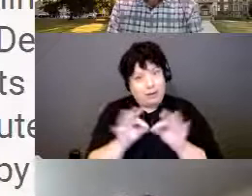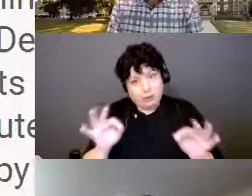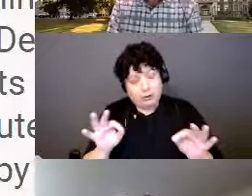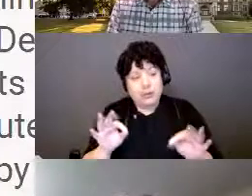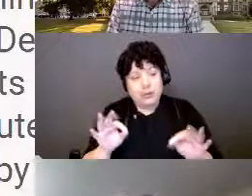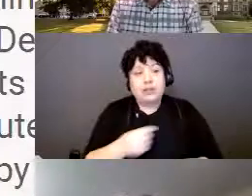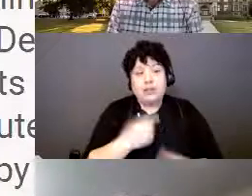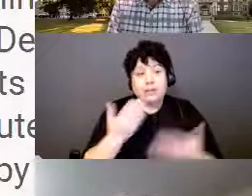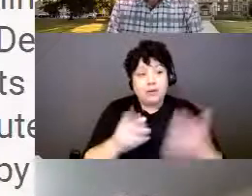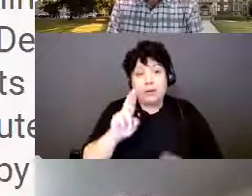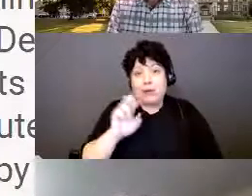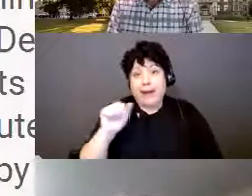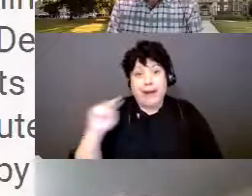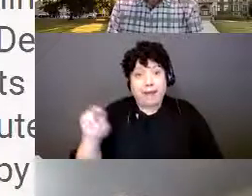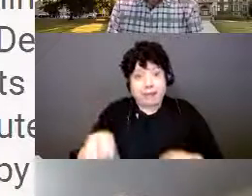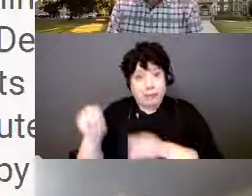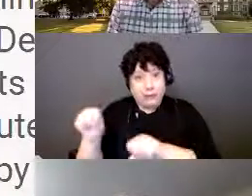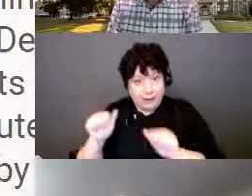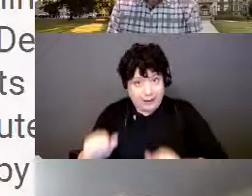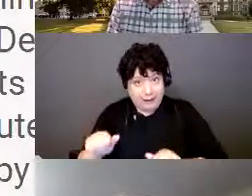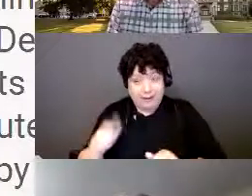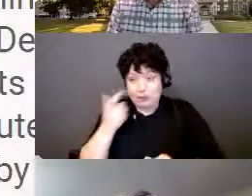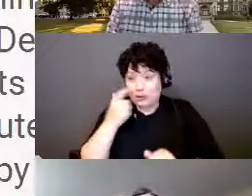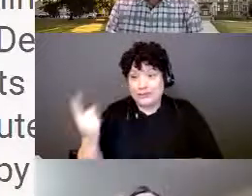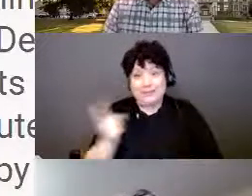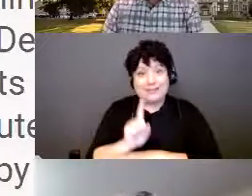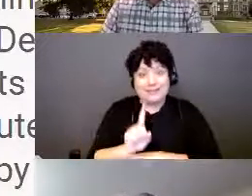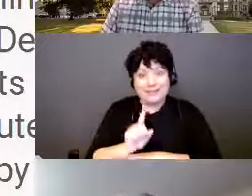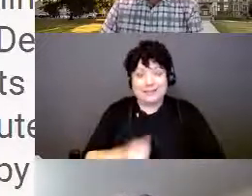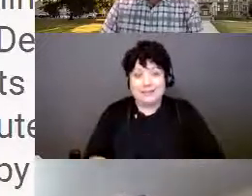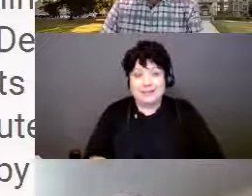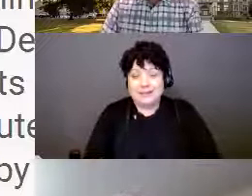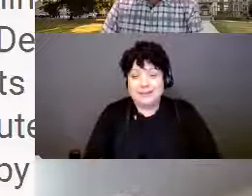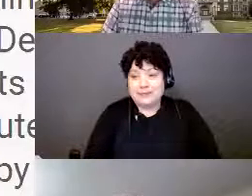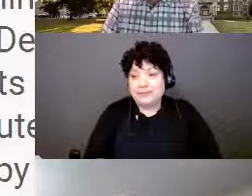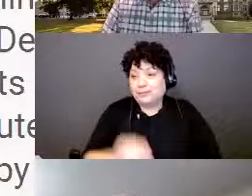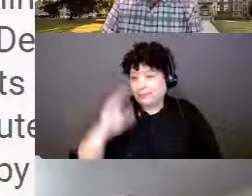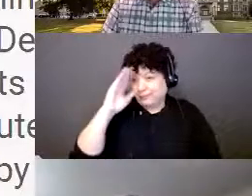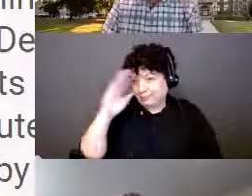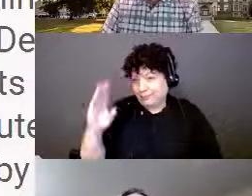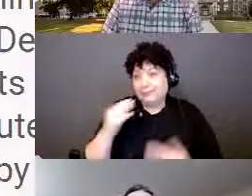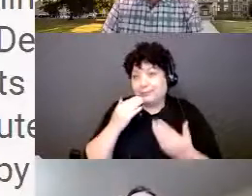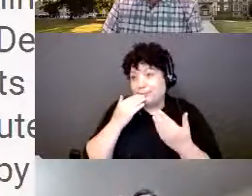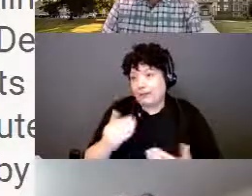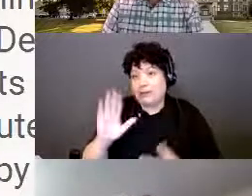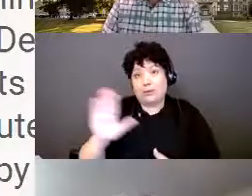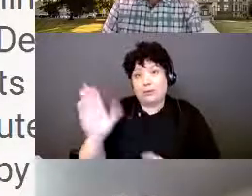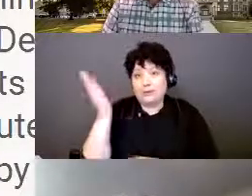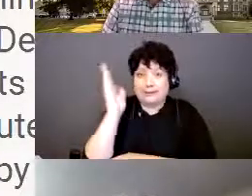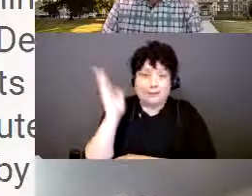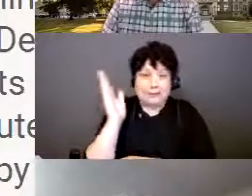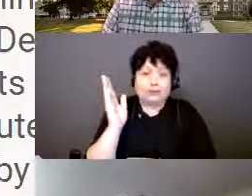my colleague Rayanne take the lead since I see her face now. Hi. Thank you again for your excellent presentation